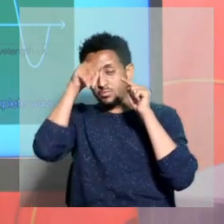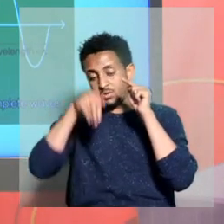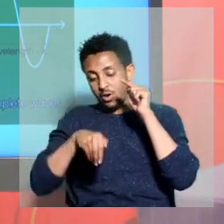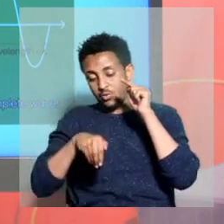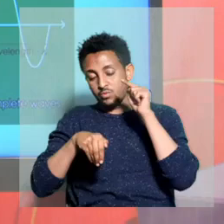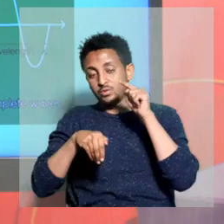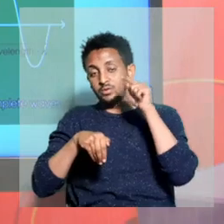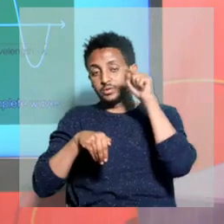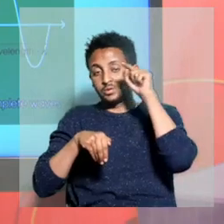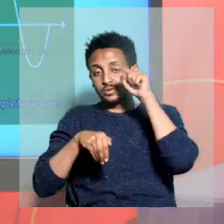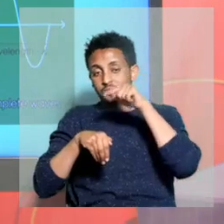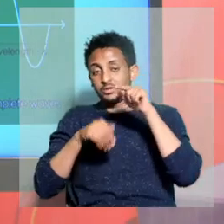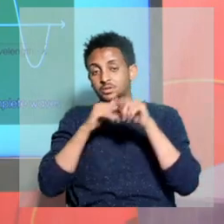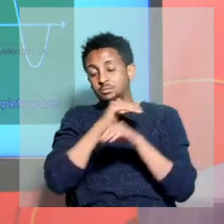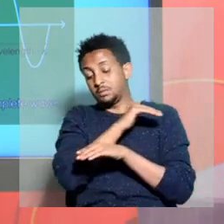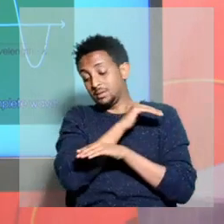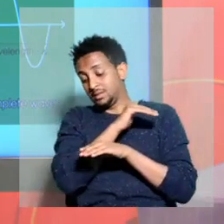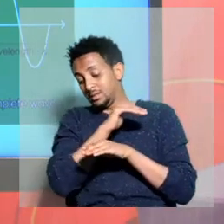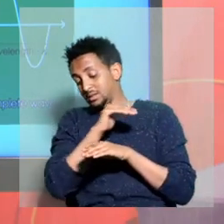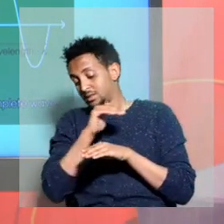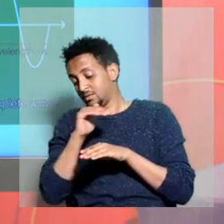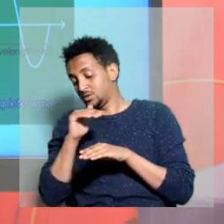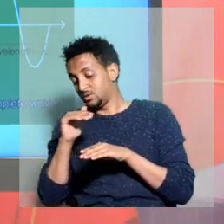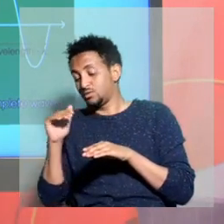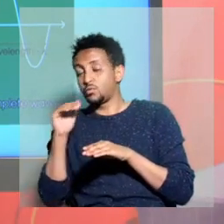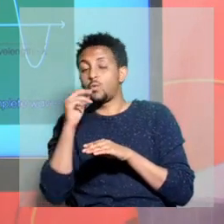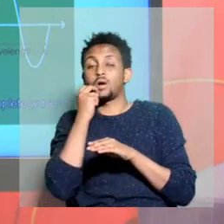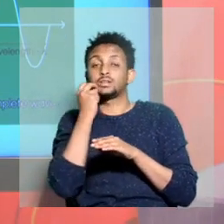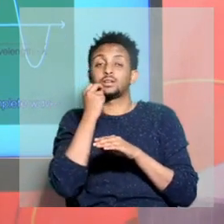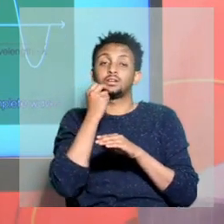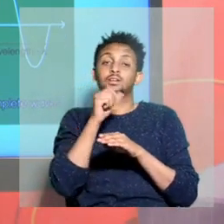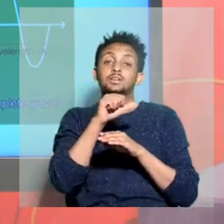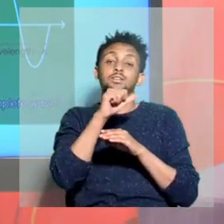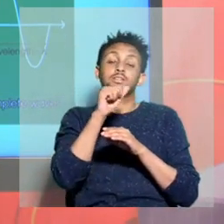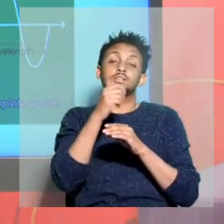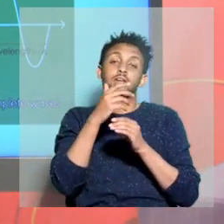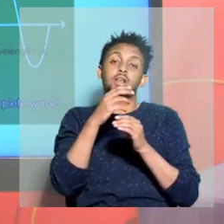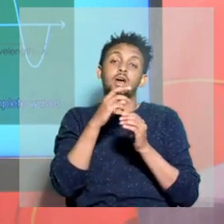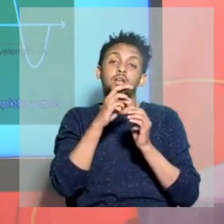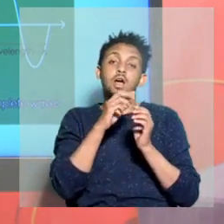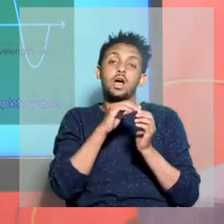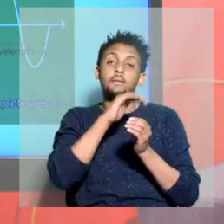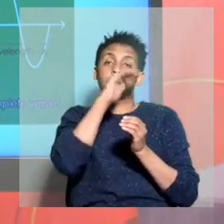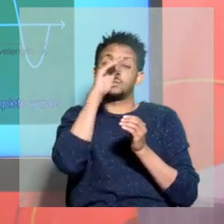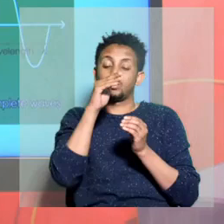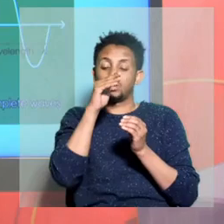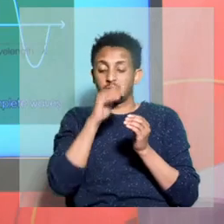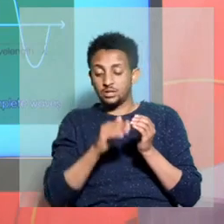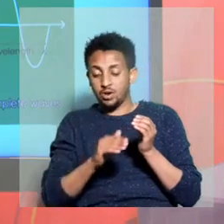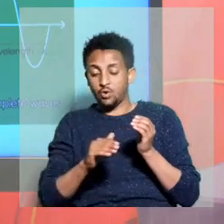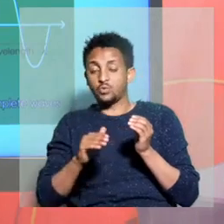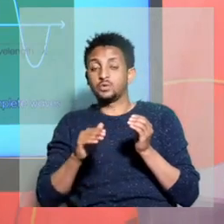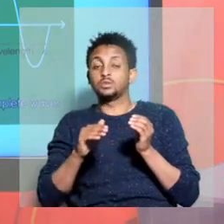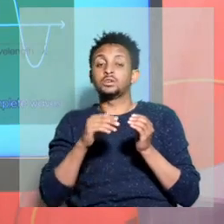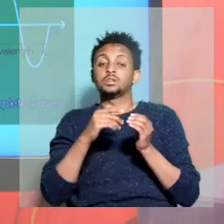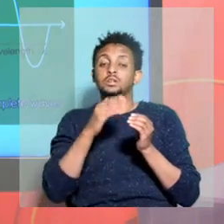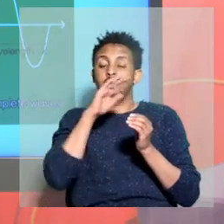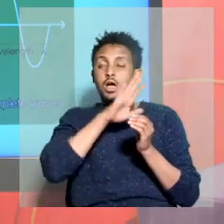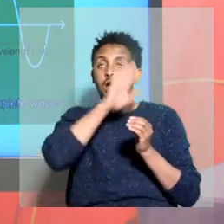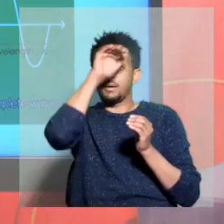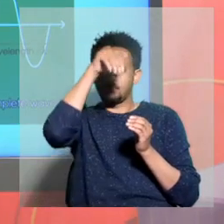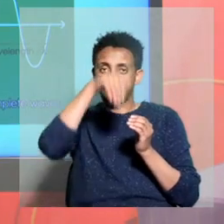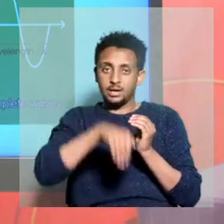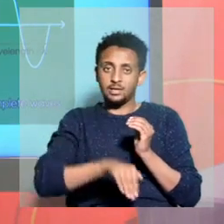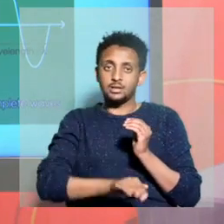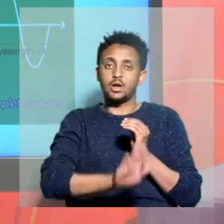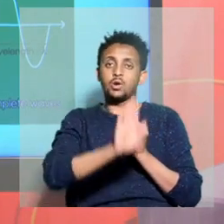moving downward. For example, you might take the surface of the water. There are upper points and downward points. Okay, there are up and